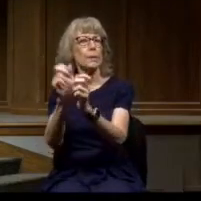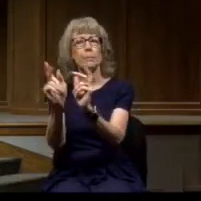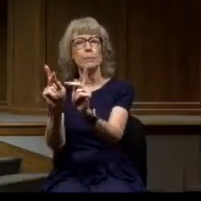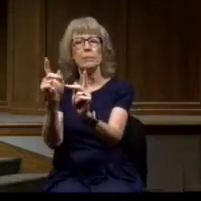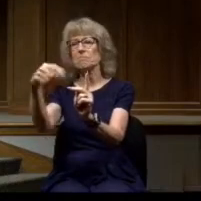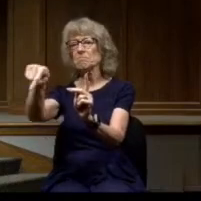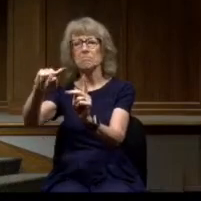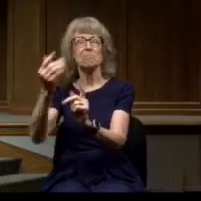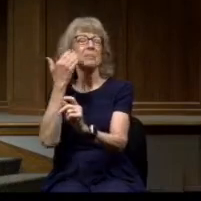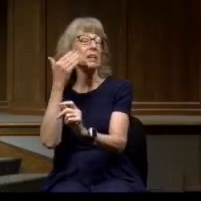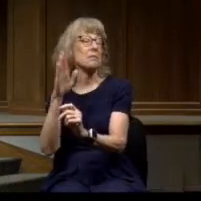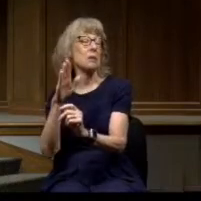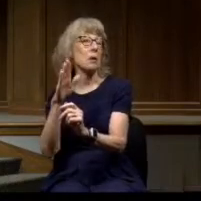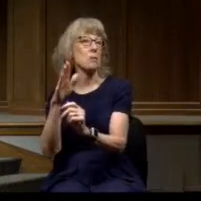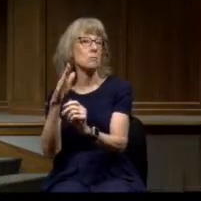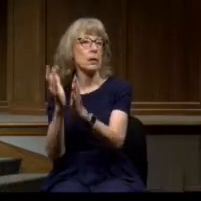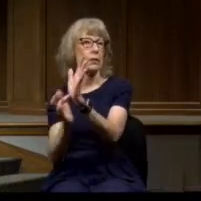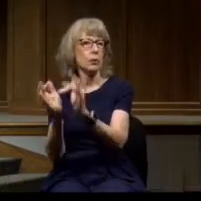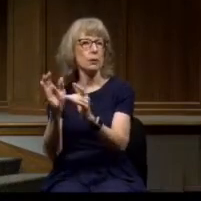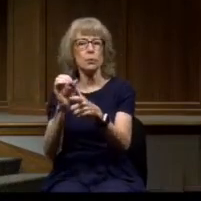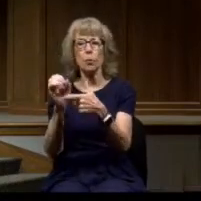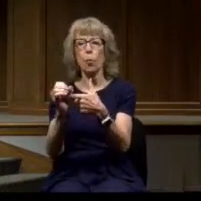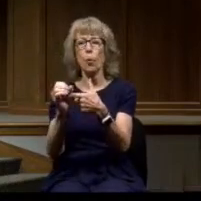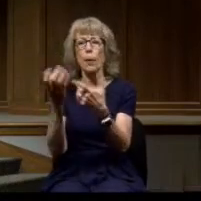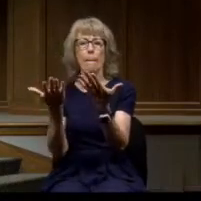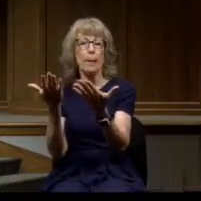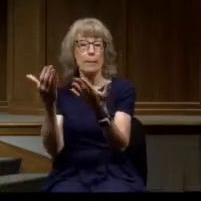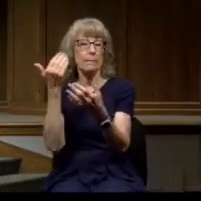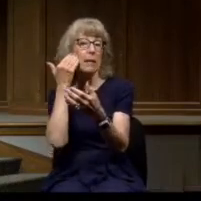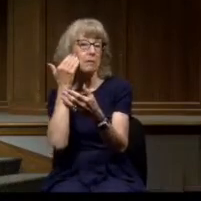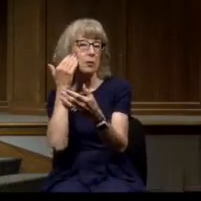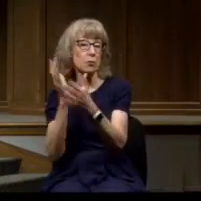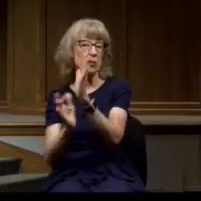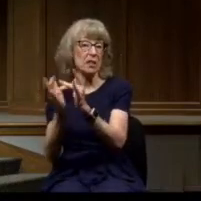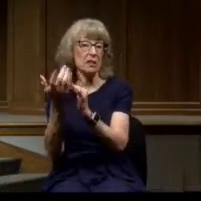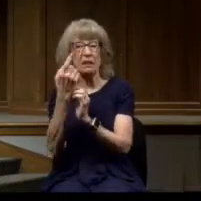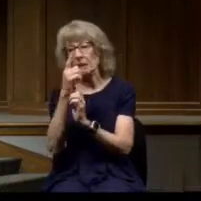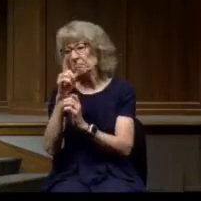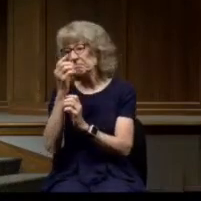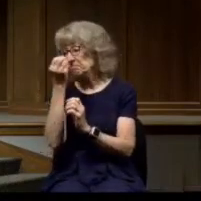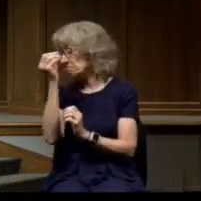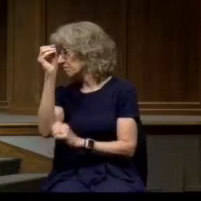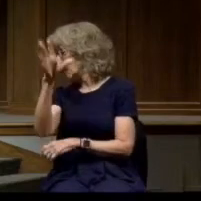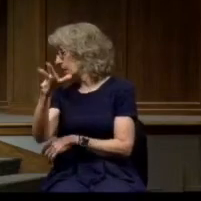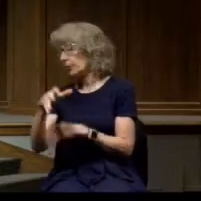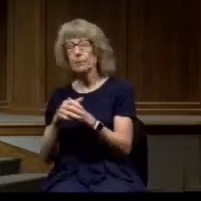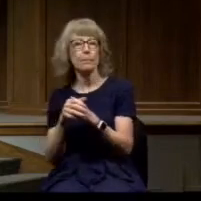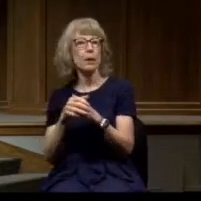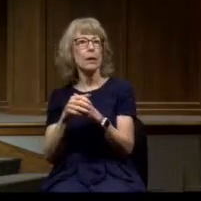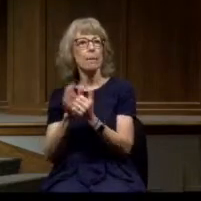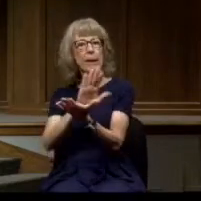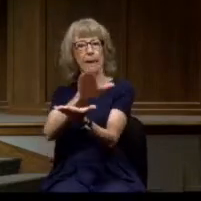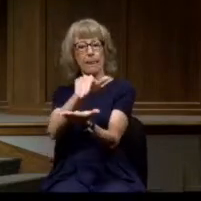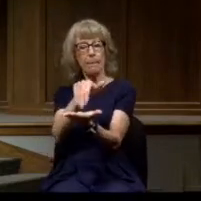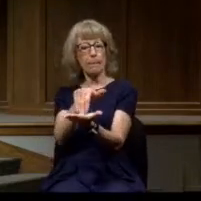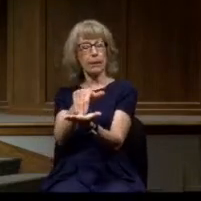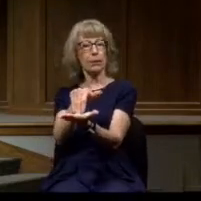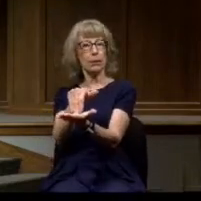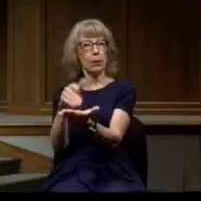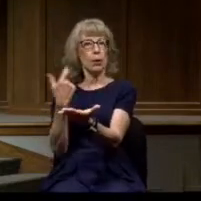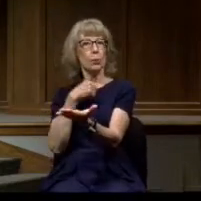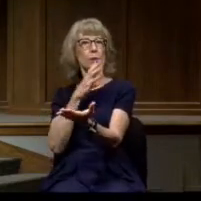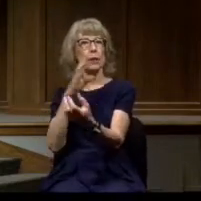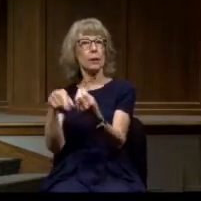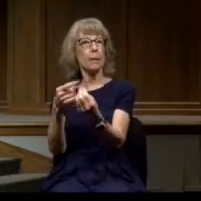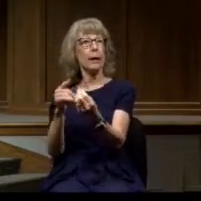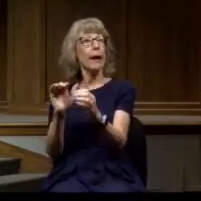walked away from faith or walked away from church. In the middle of the year, we're going to talk about how we love each other. We'll talk about